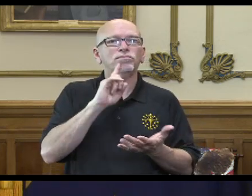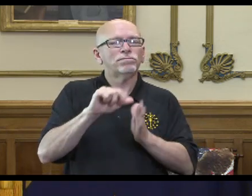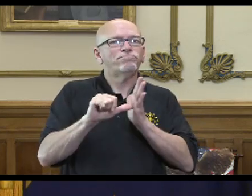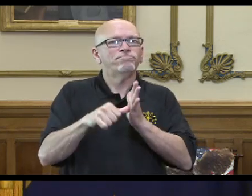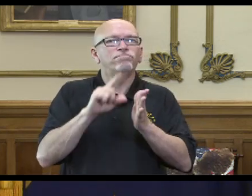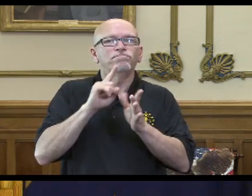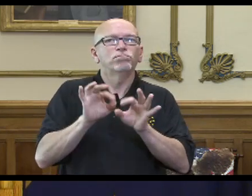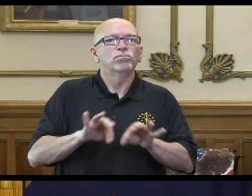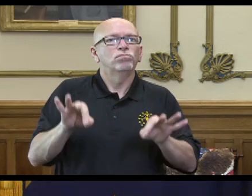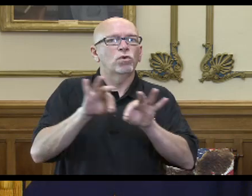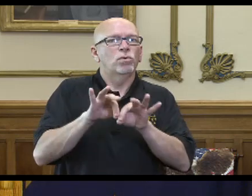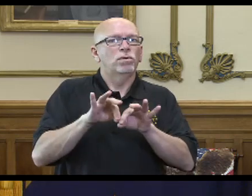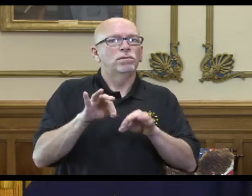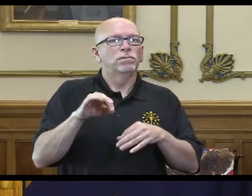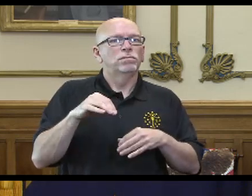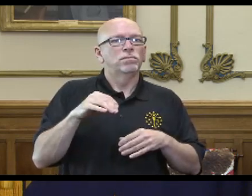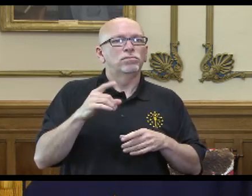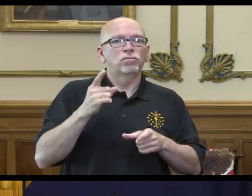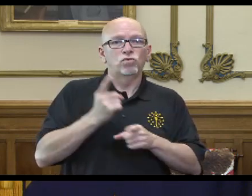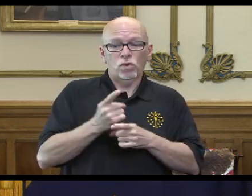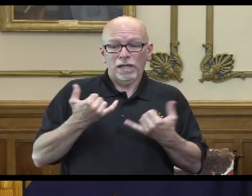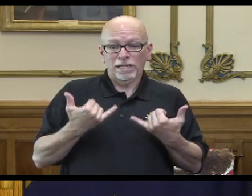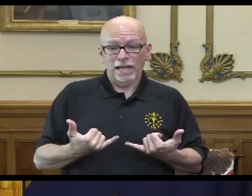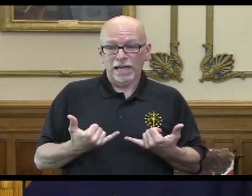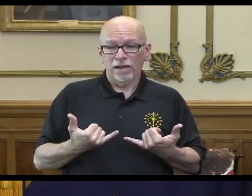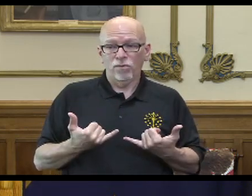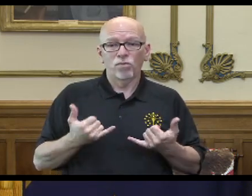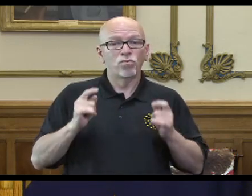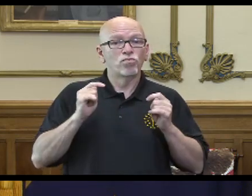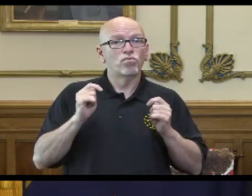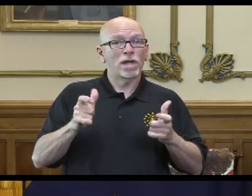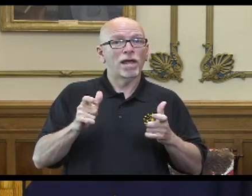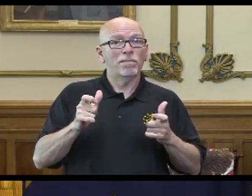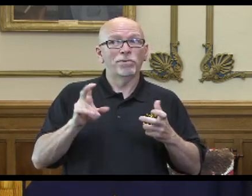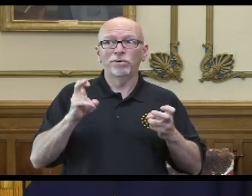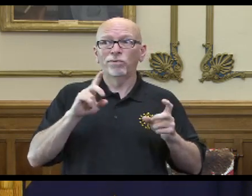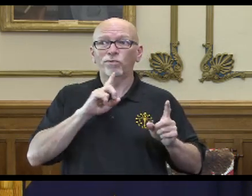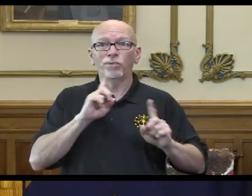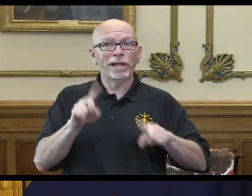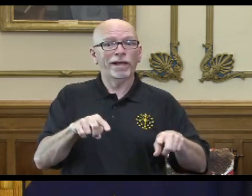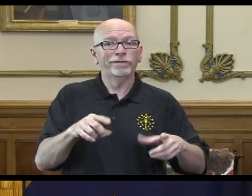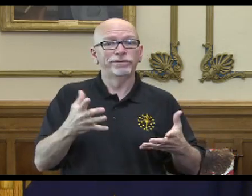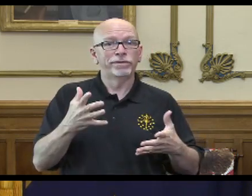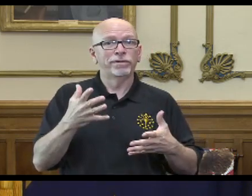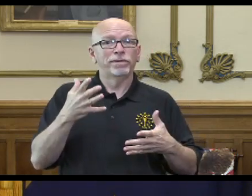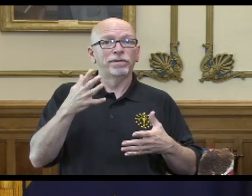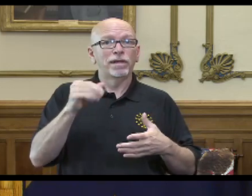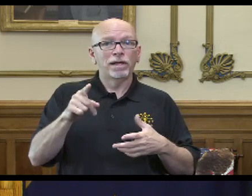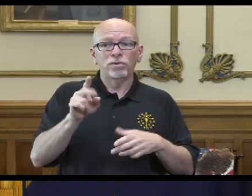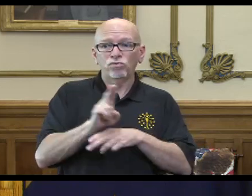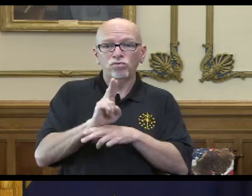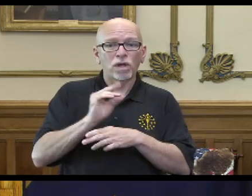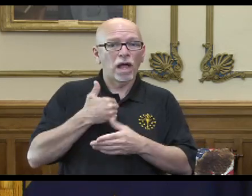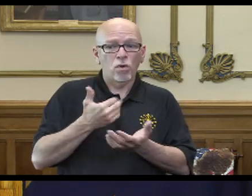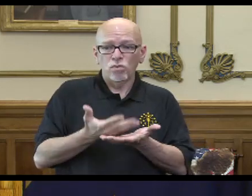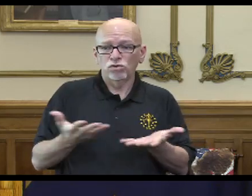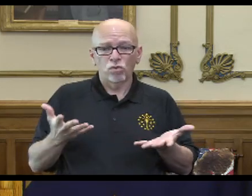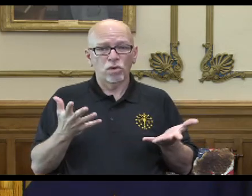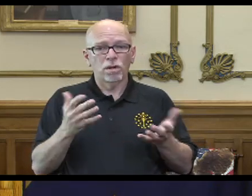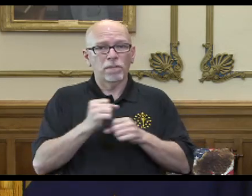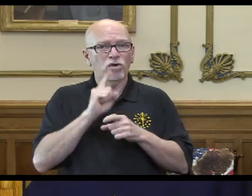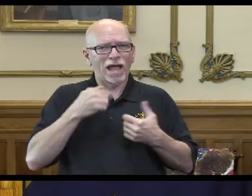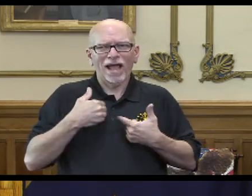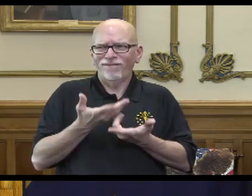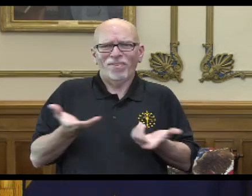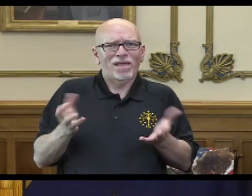the importance of right now and the rapid reaction and the rapid deployment of resources that are there for you, but